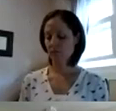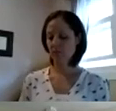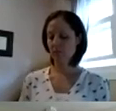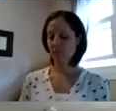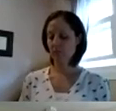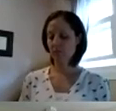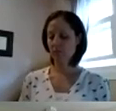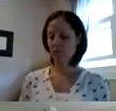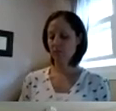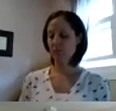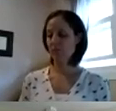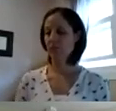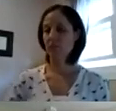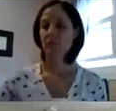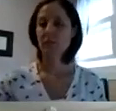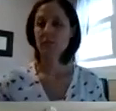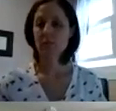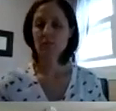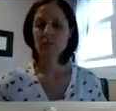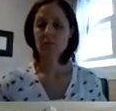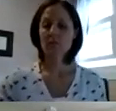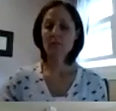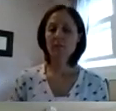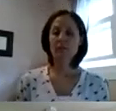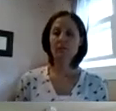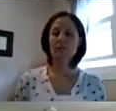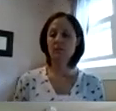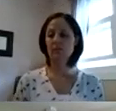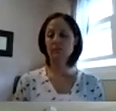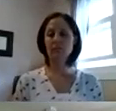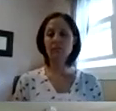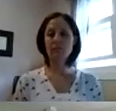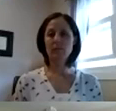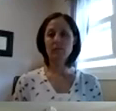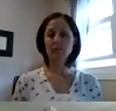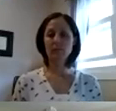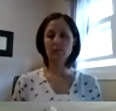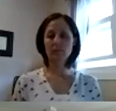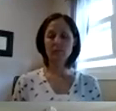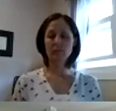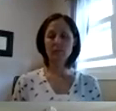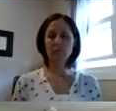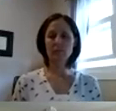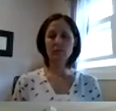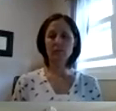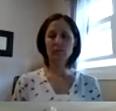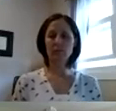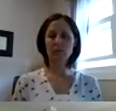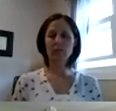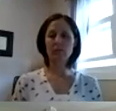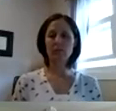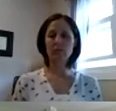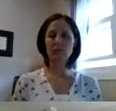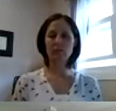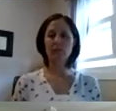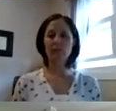those tools and supplies needed for that. For the artist's own creation, which is in addition to the hours that